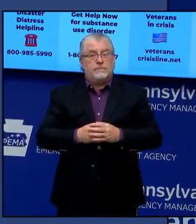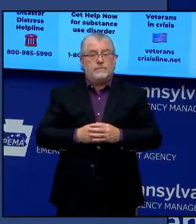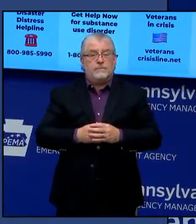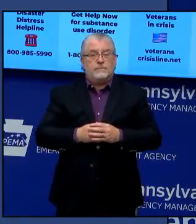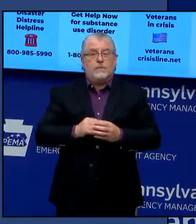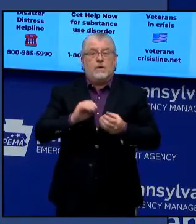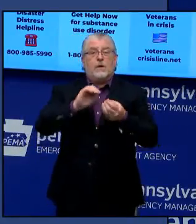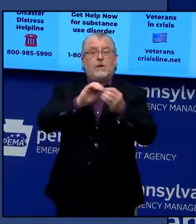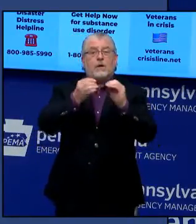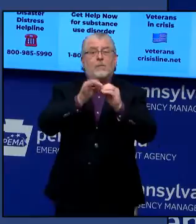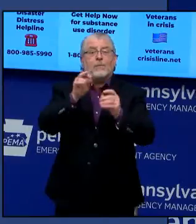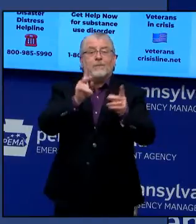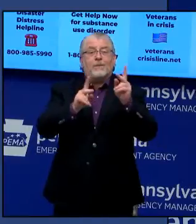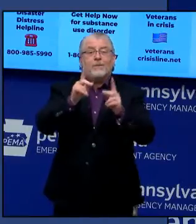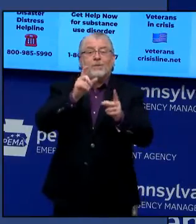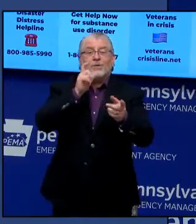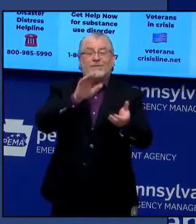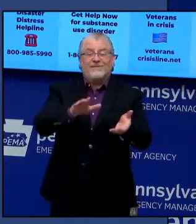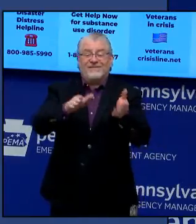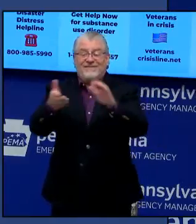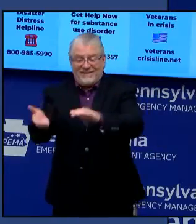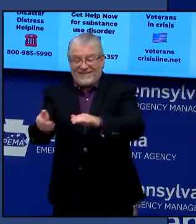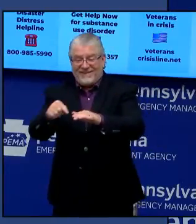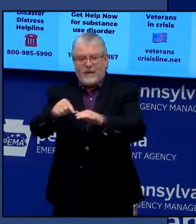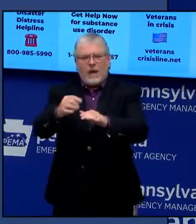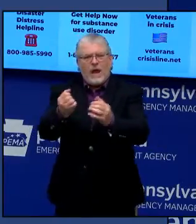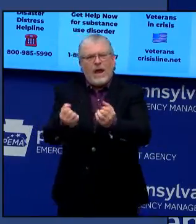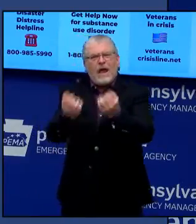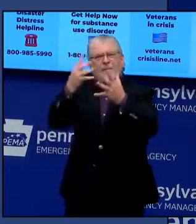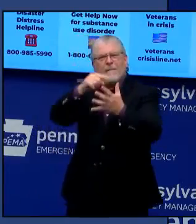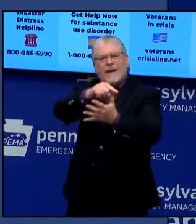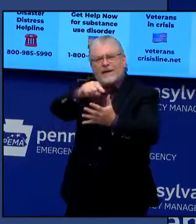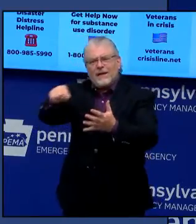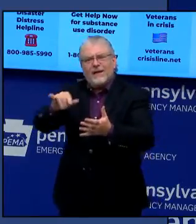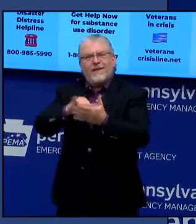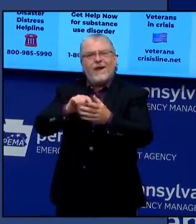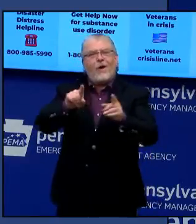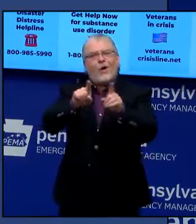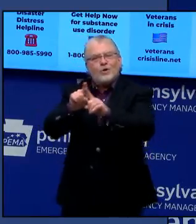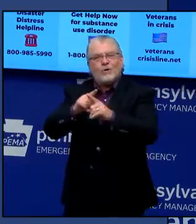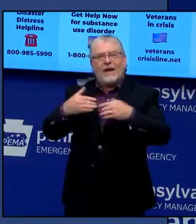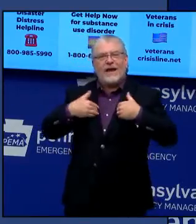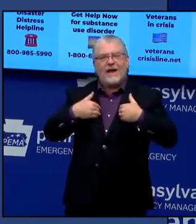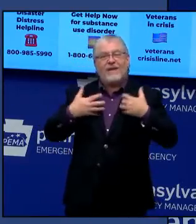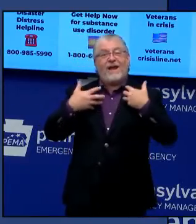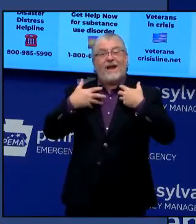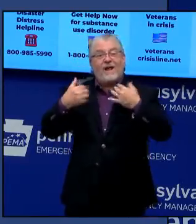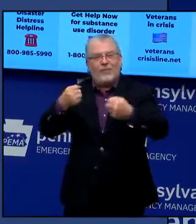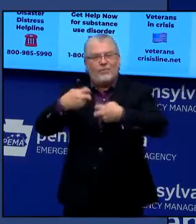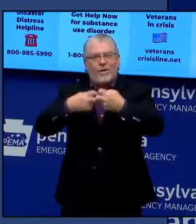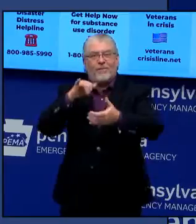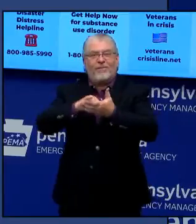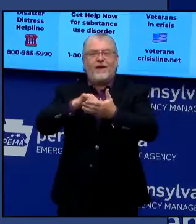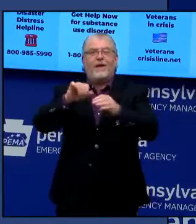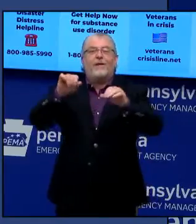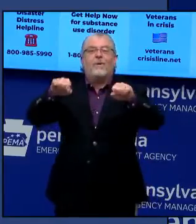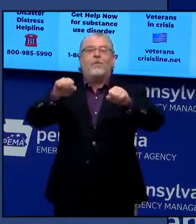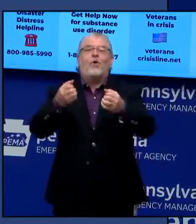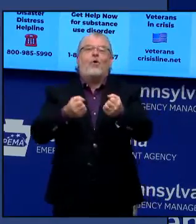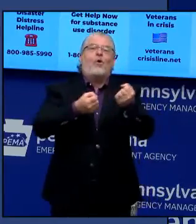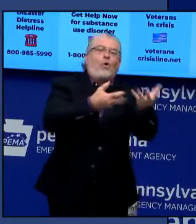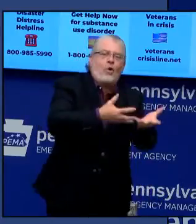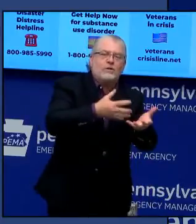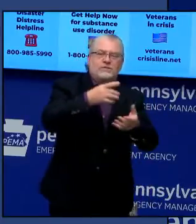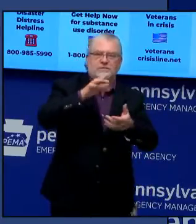that specific number, but I know that many patients have had comorbid conditions, and we've talked about this, such as